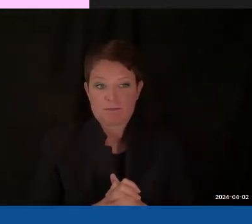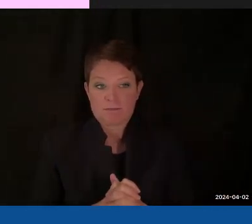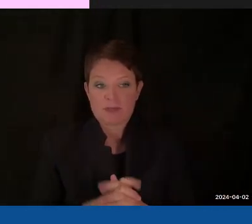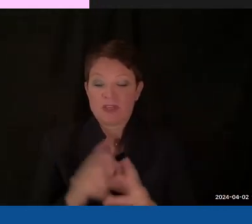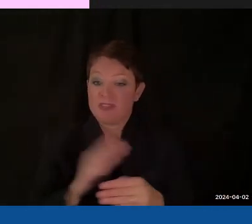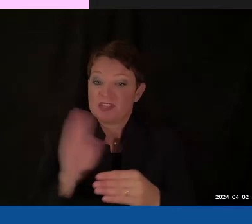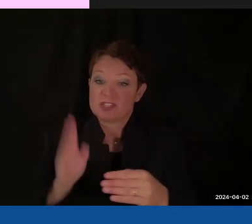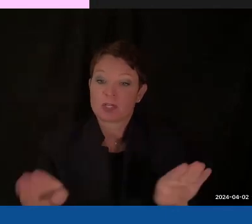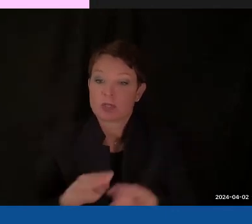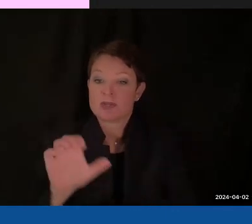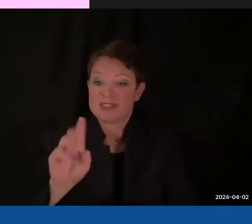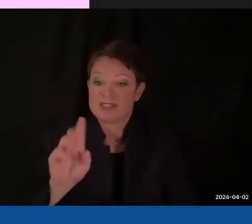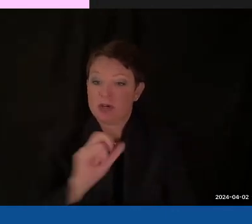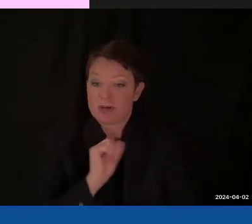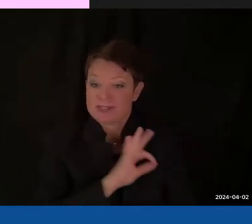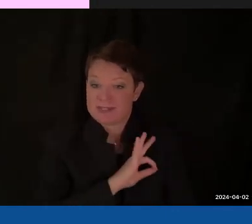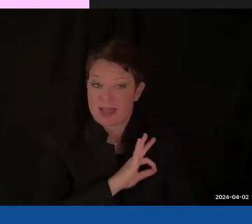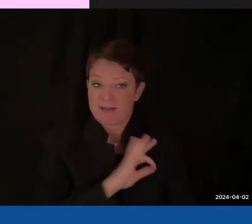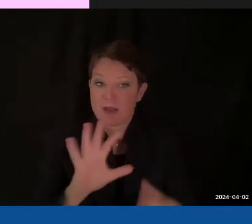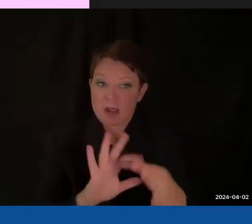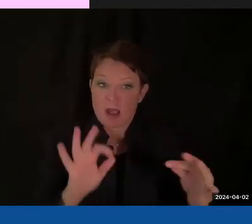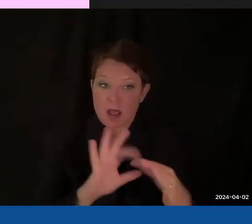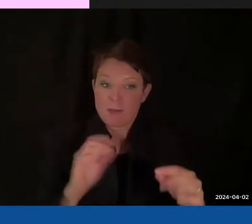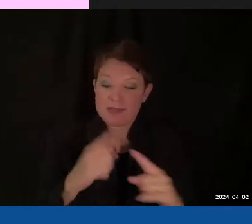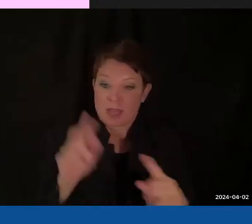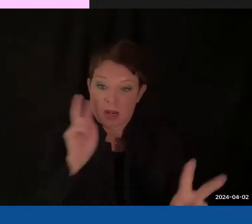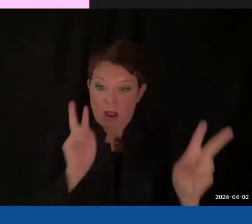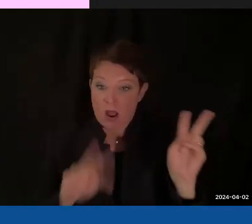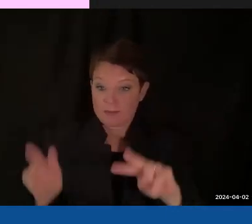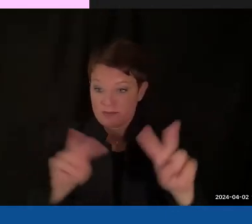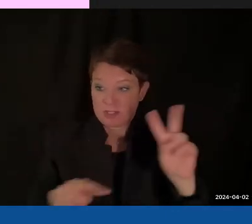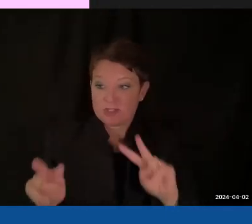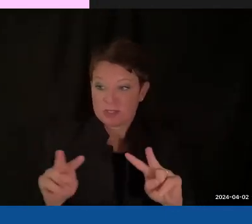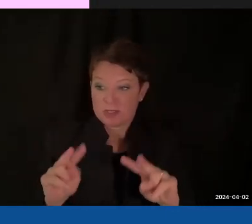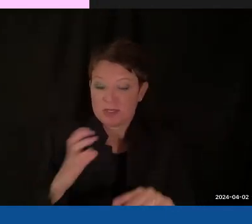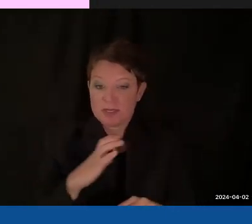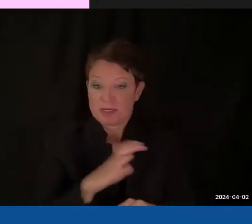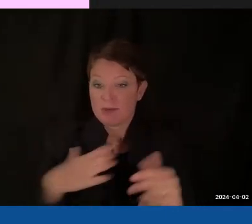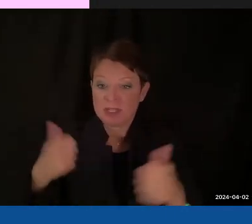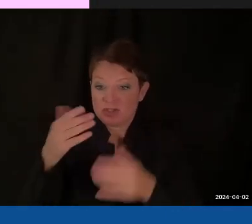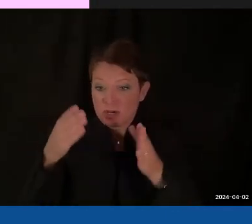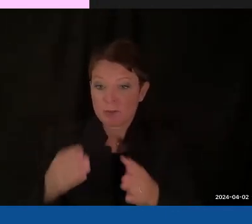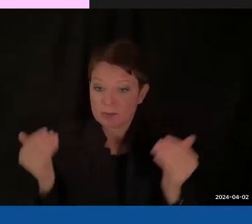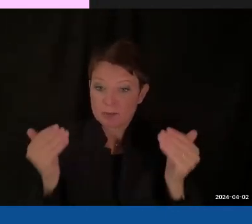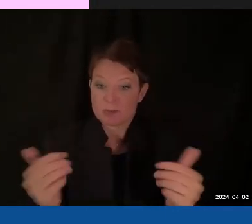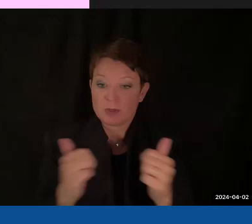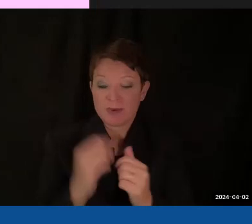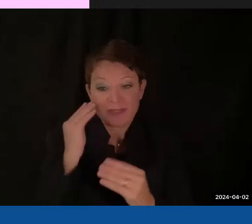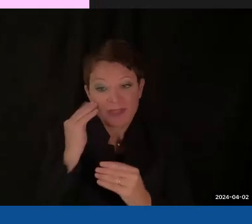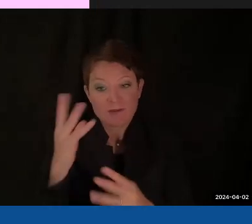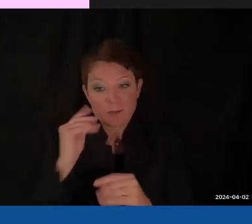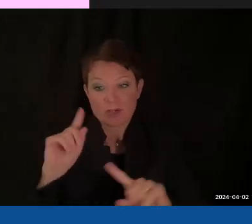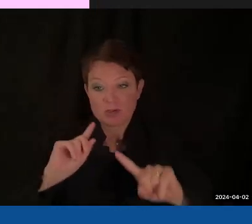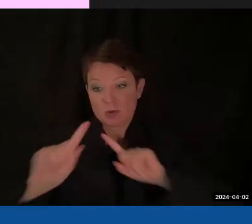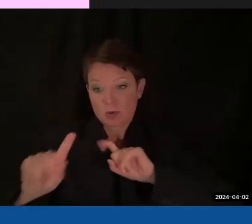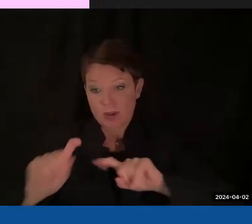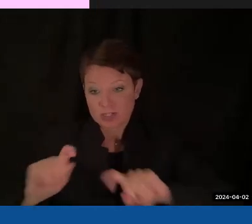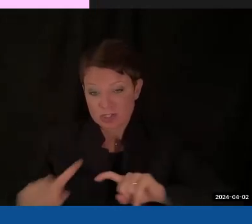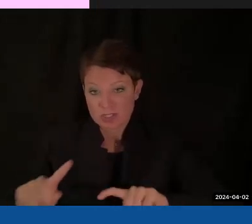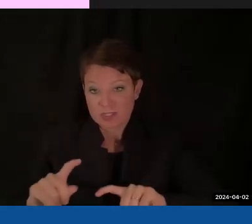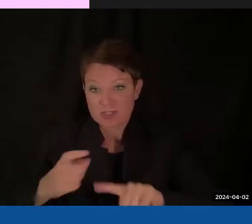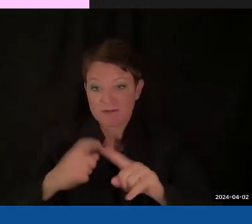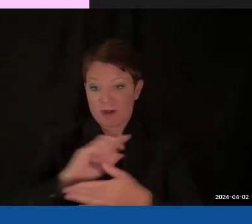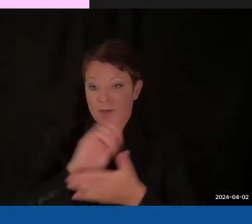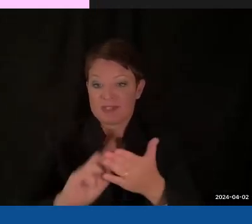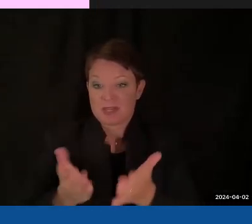This concludes CDR staff comments and observations. The committee chairperson will proceed with informational questions from the